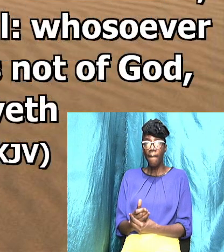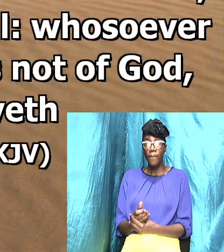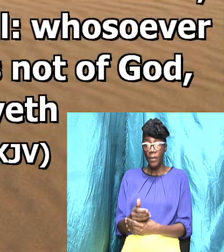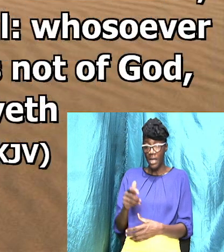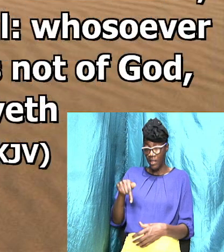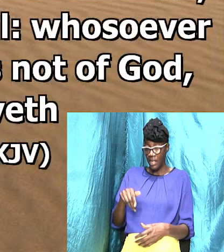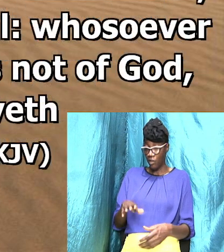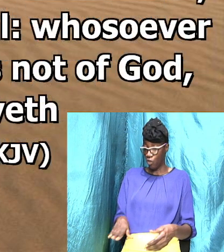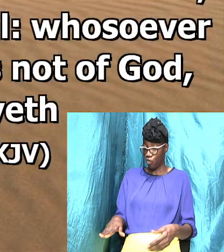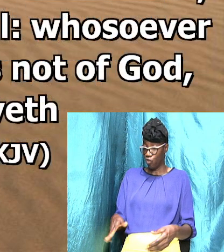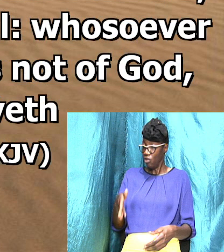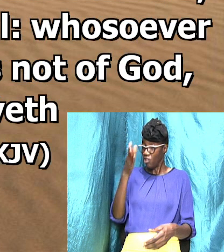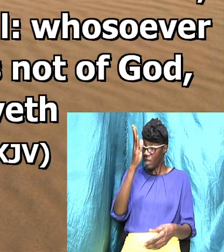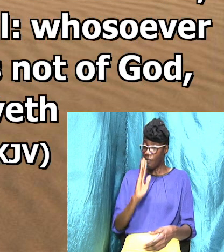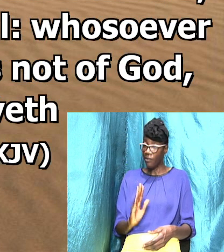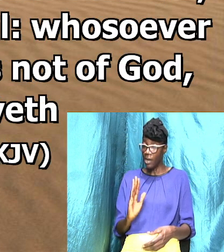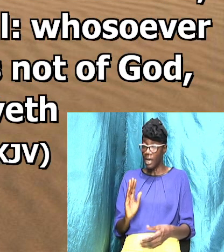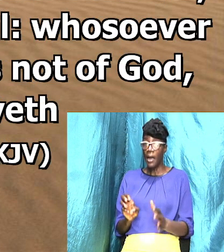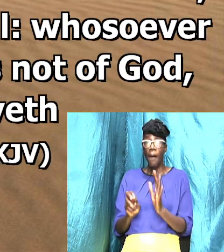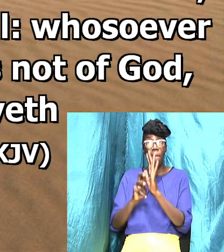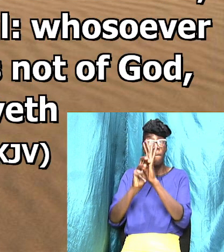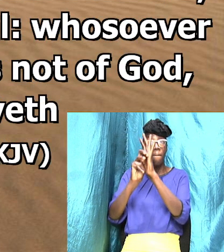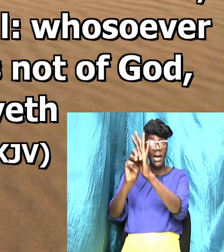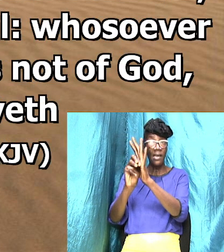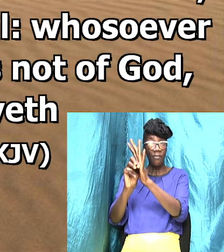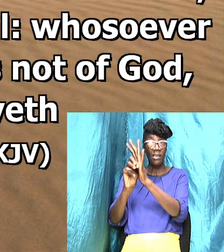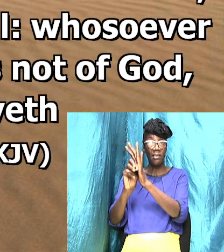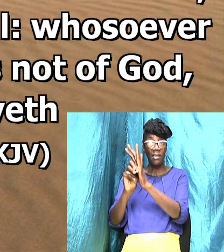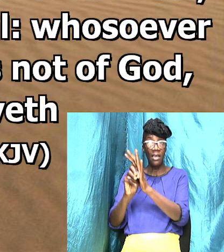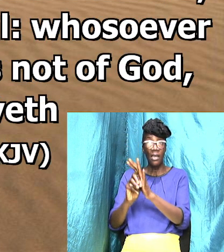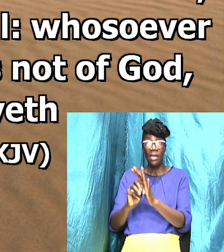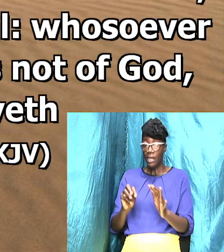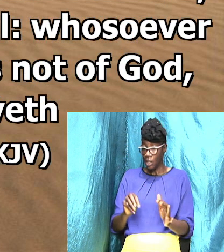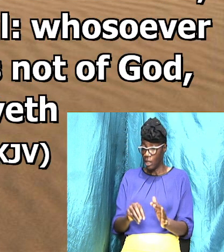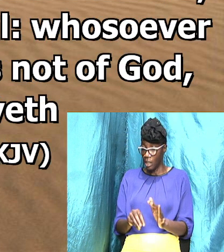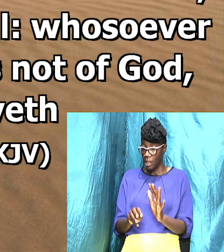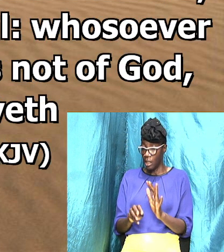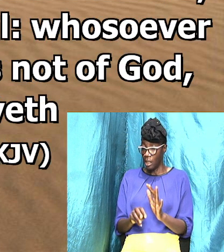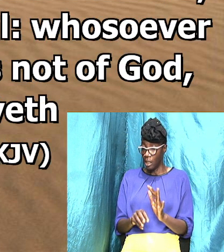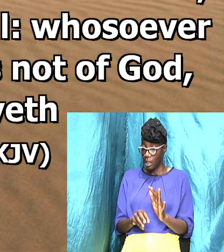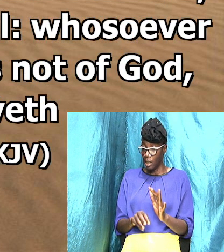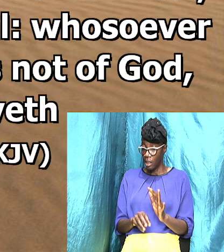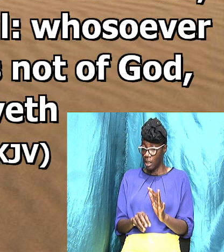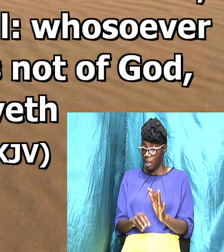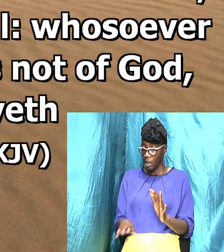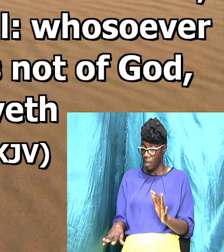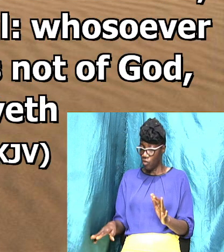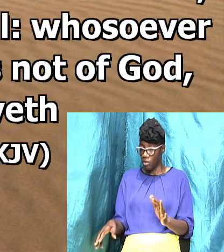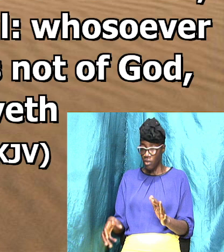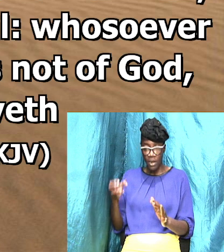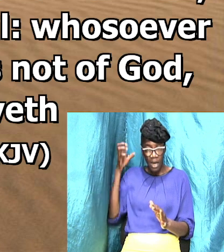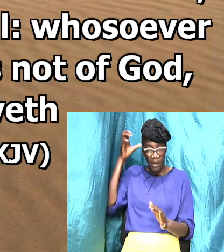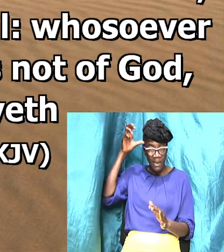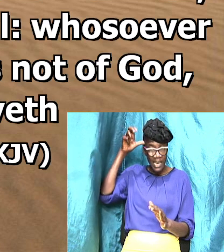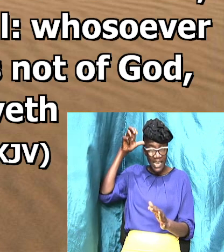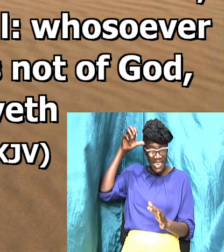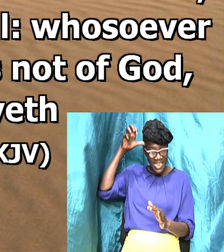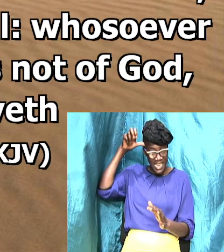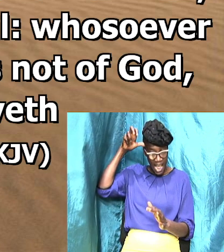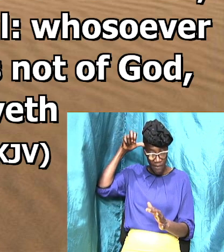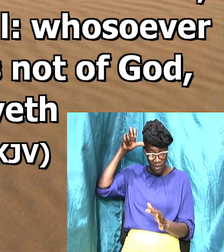In this, the children of God are manifested, and the children of the devil. Whosoever doeth